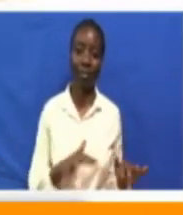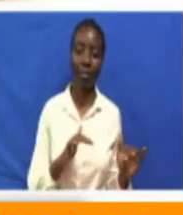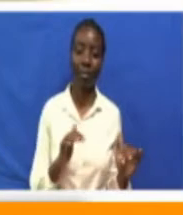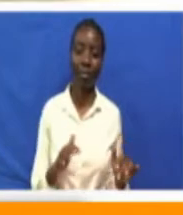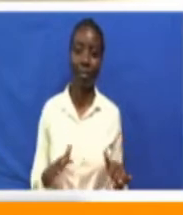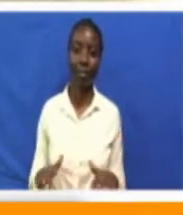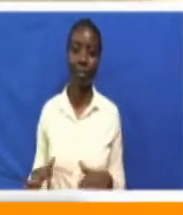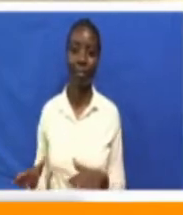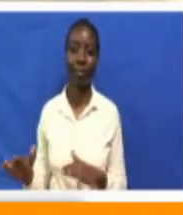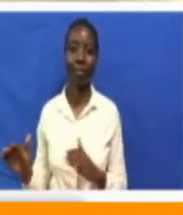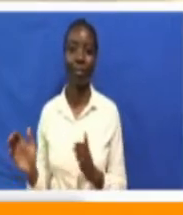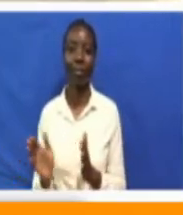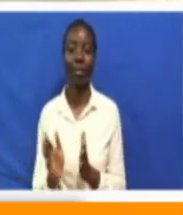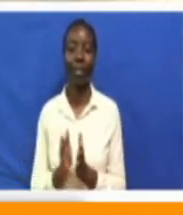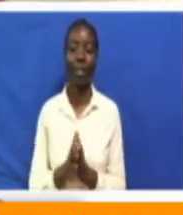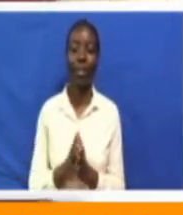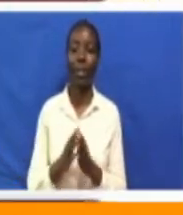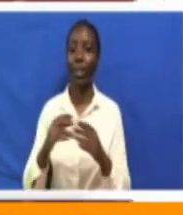my God